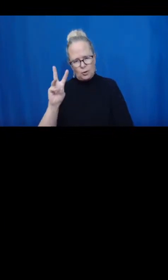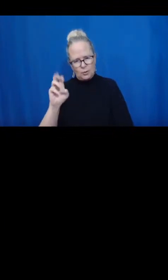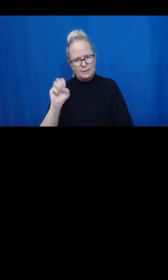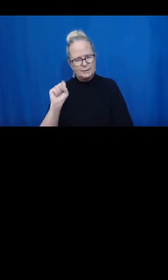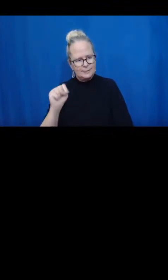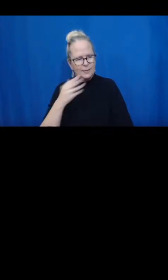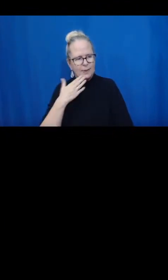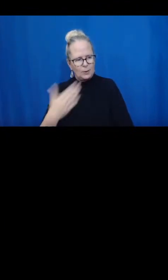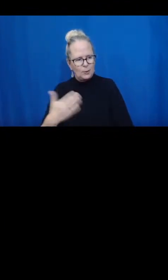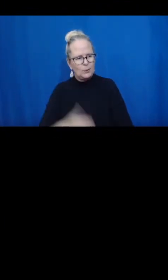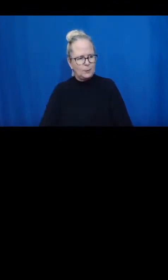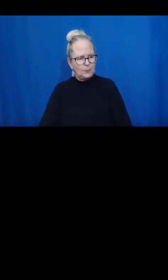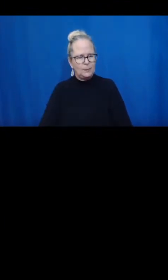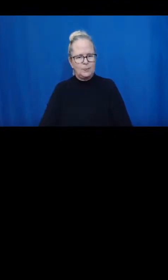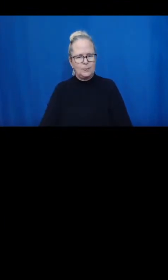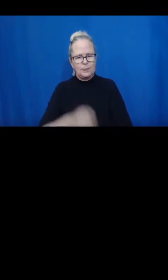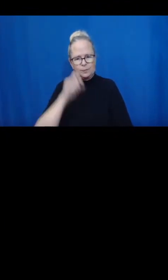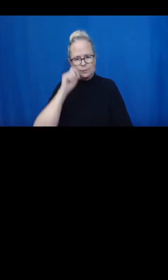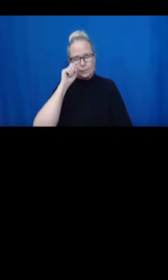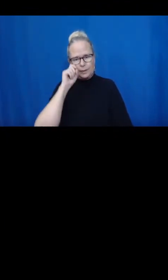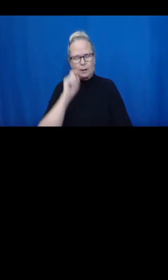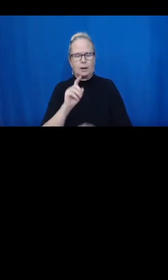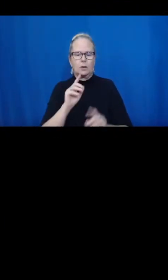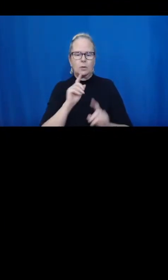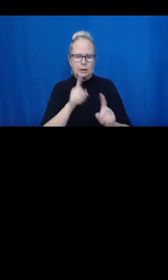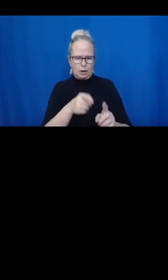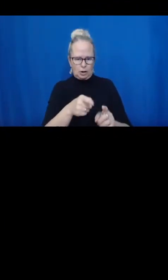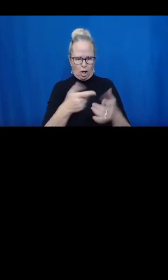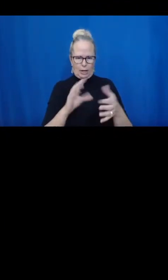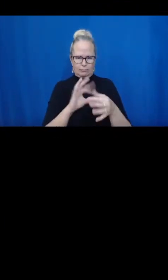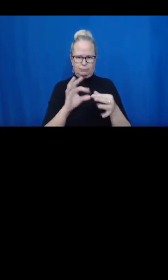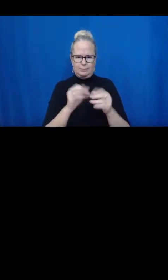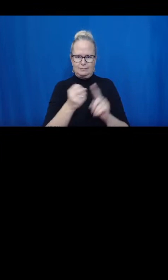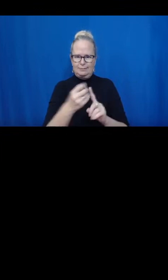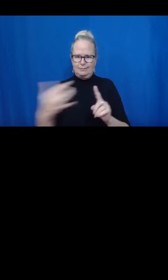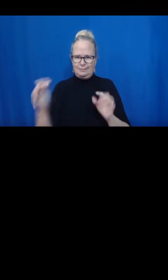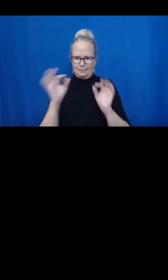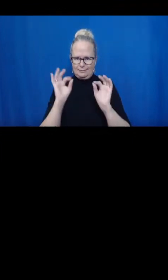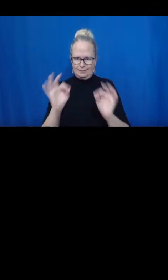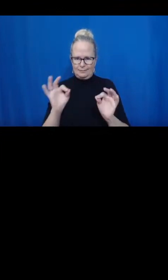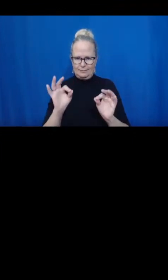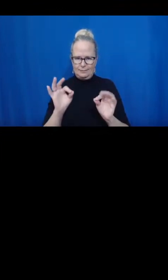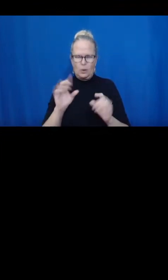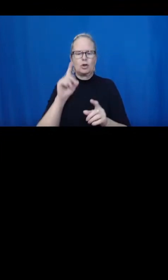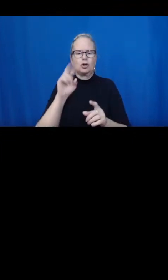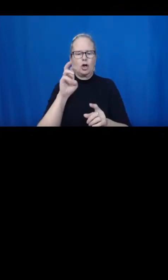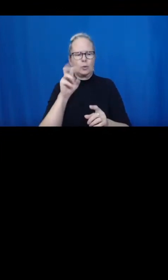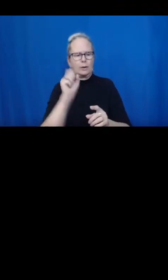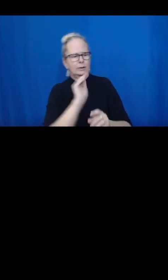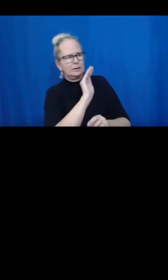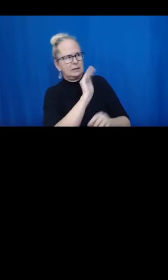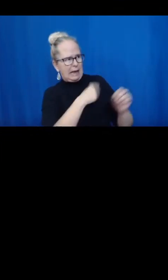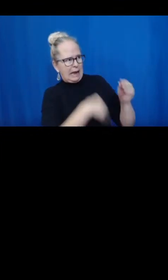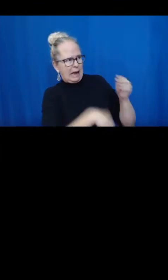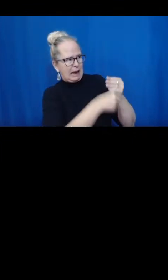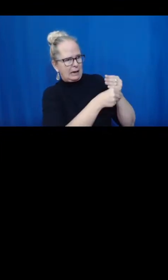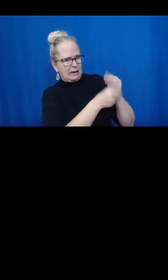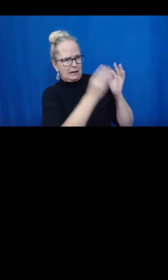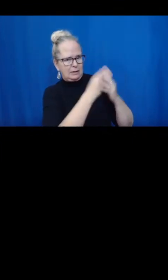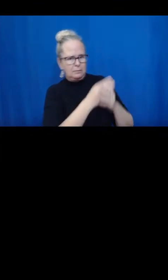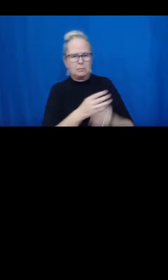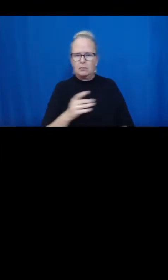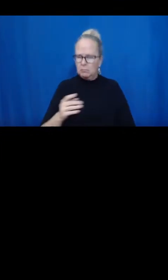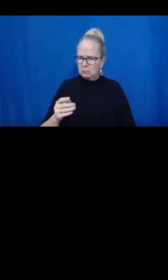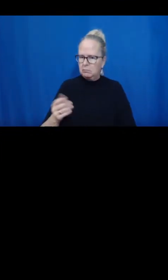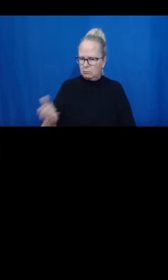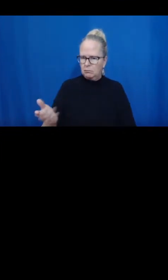it is unprecedented the amount of global collaboration that has gone into studying this disease. I mean,